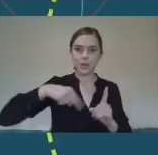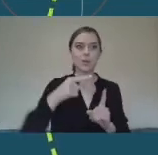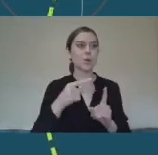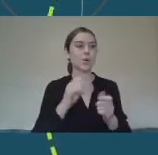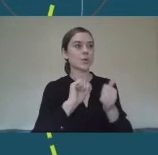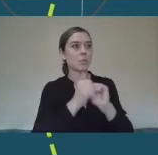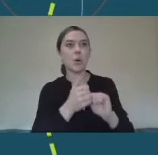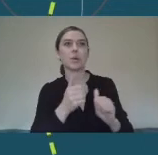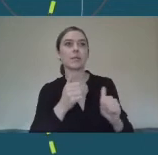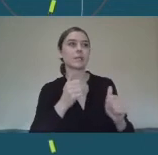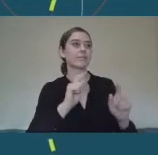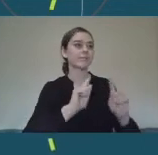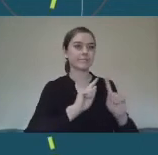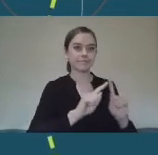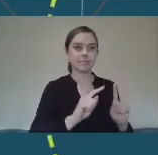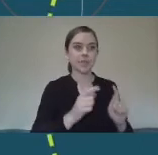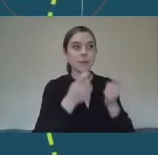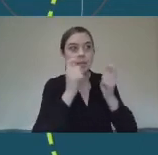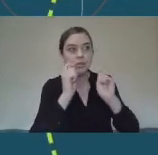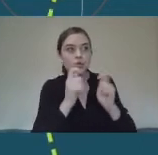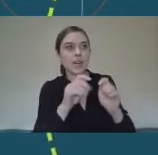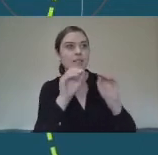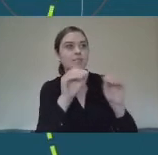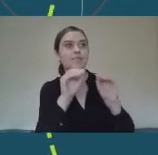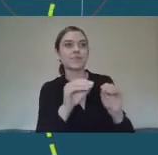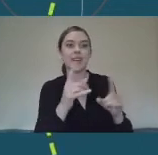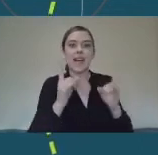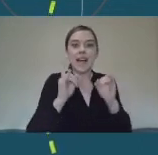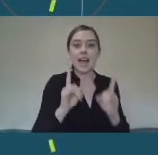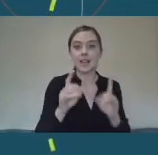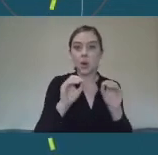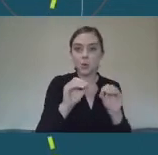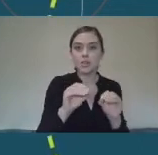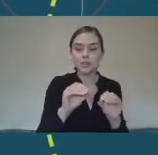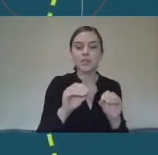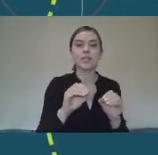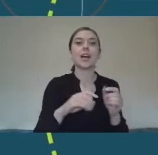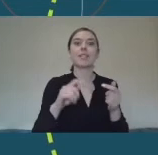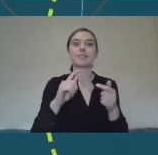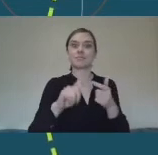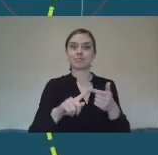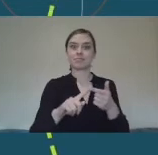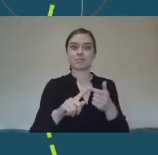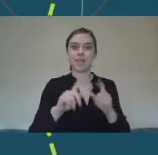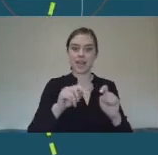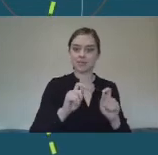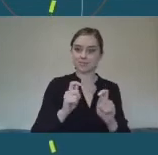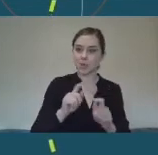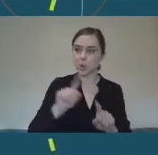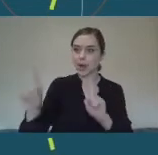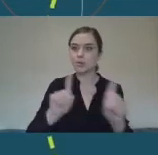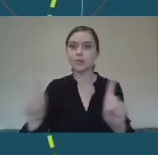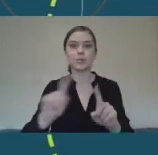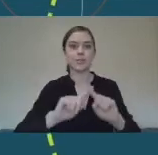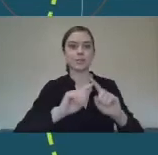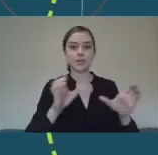of this, start to train you as health coaches so we can build out sport into these other domains of health, and then at some